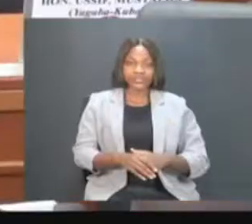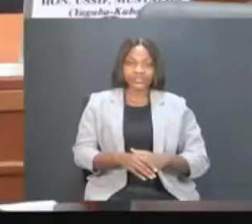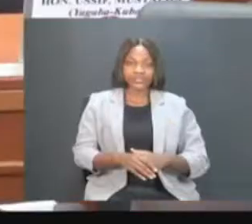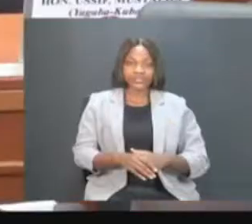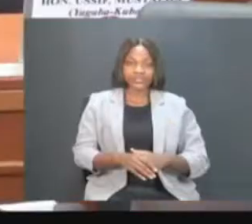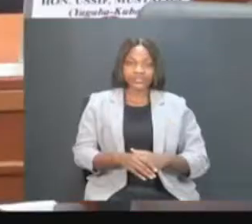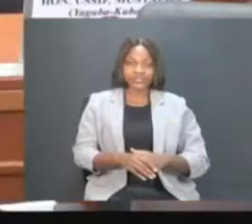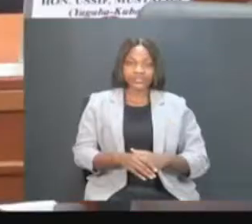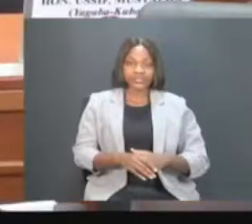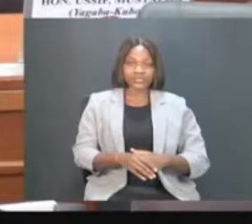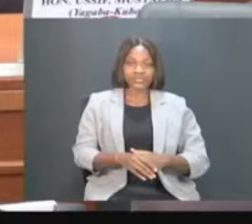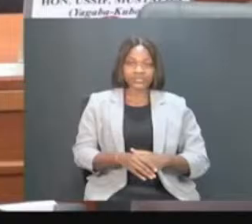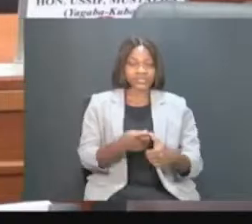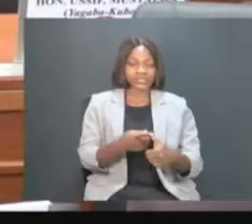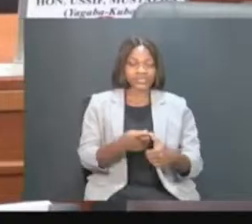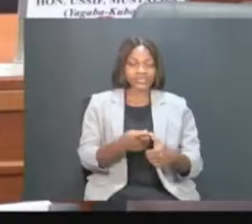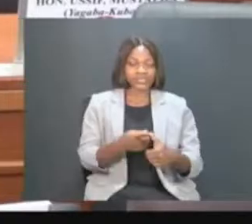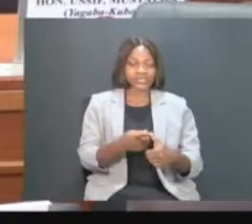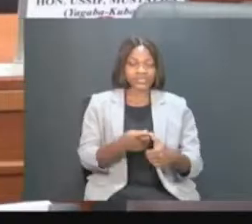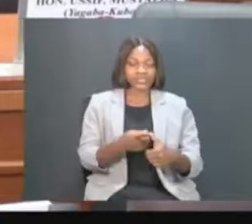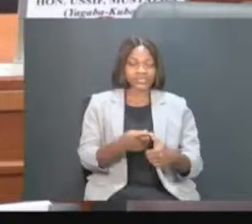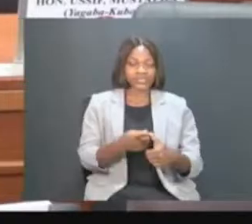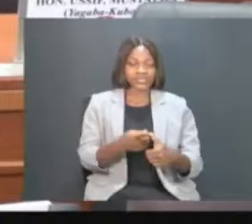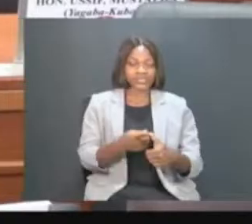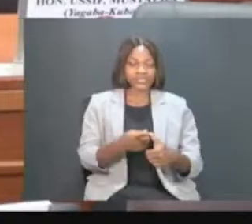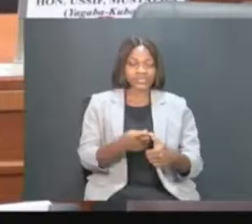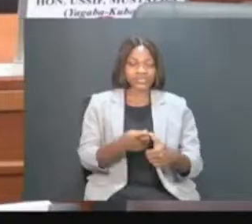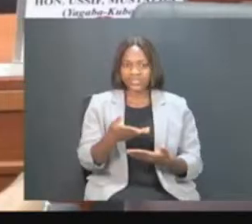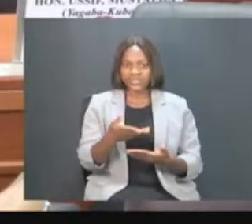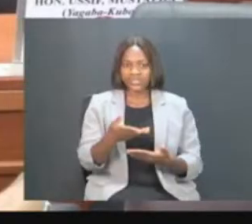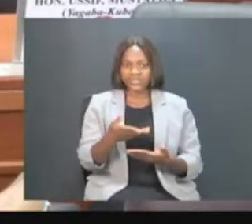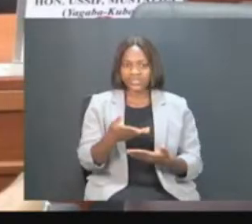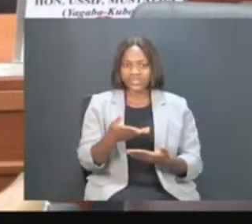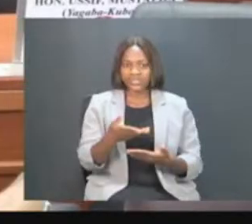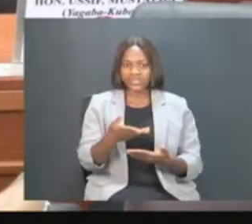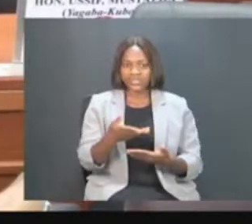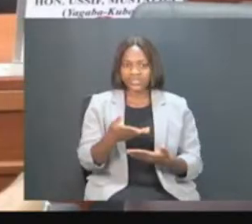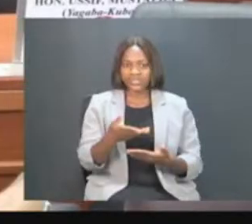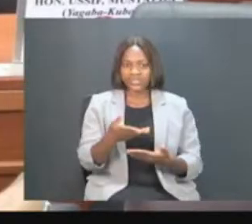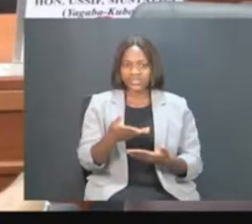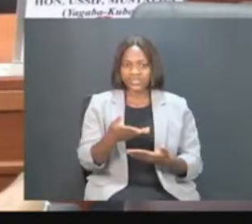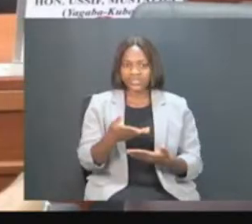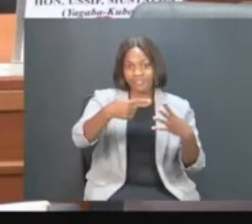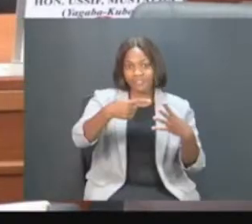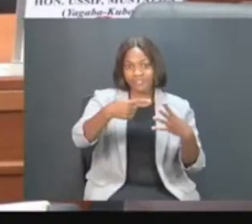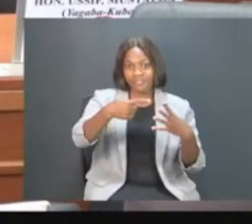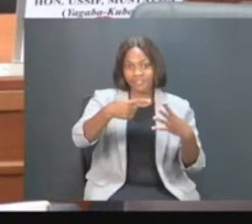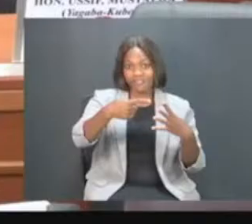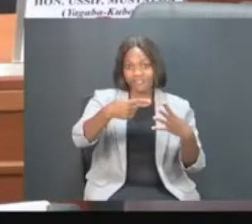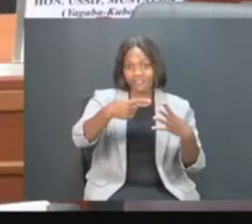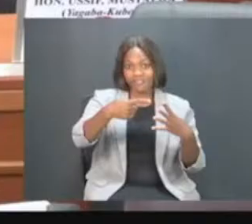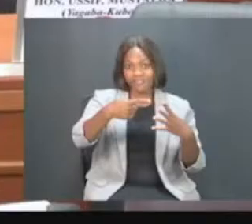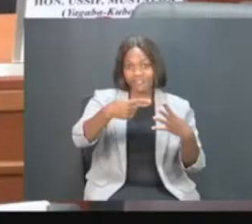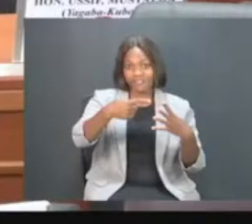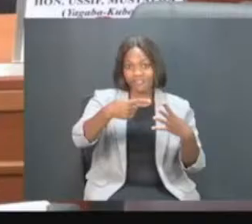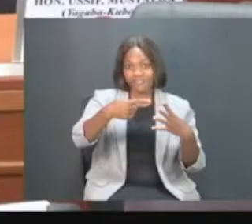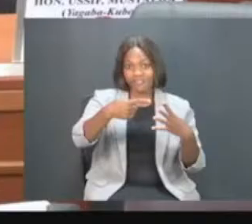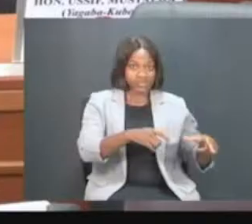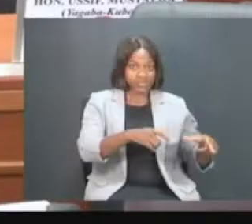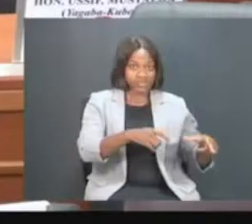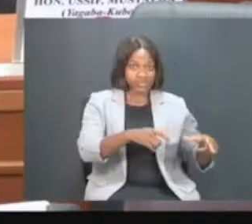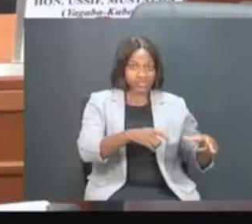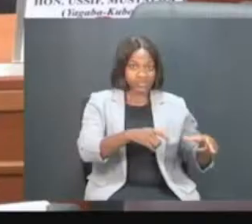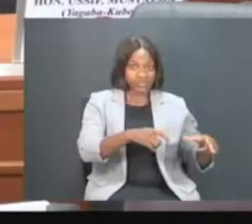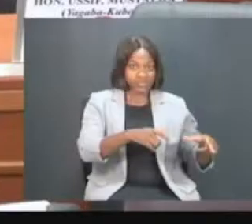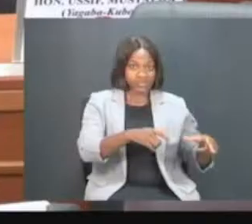before I discuss about 4 issues from this side of the House. First, Mr. Speaker, is the fact that